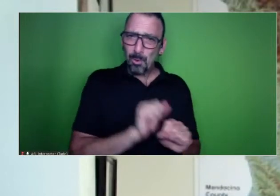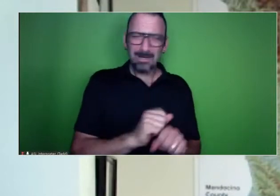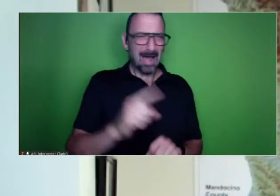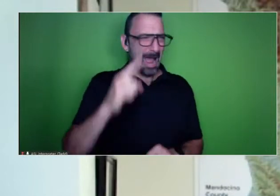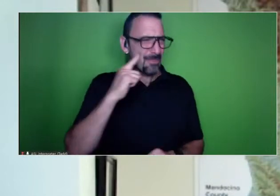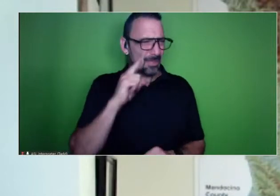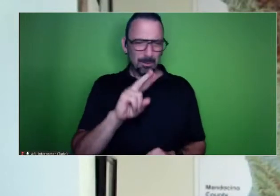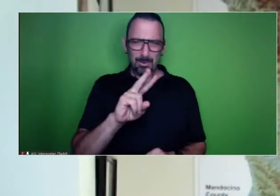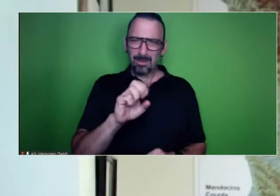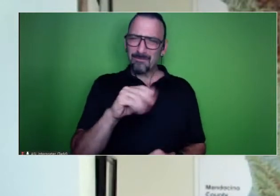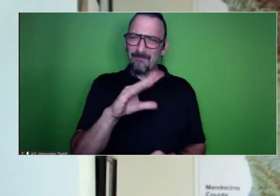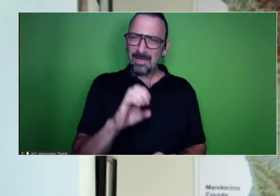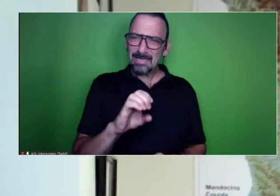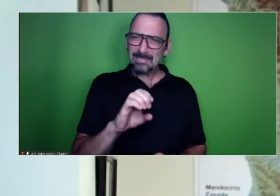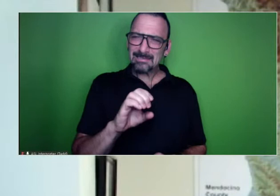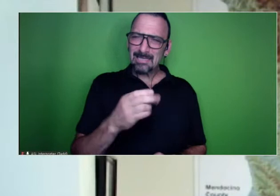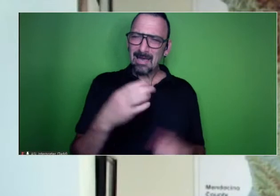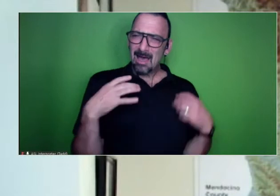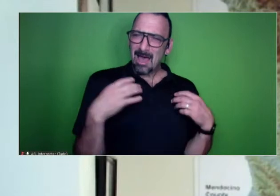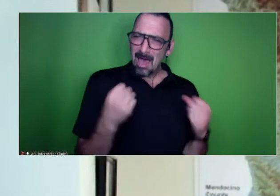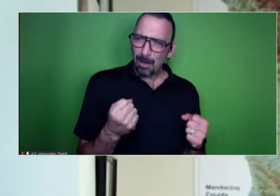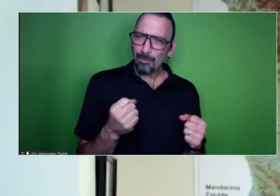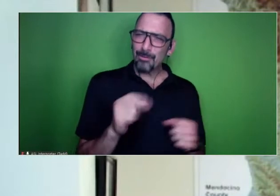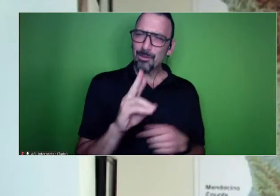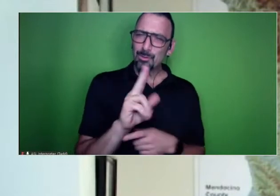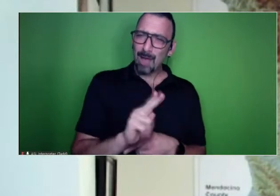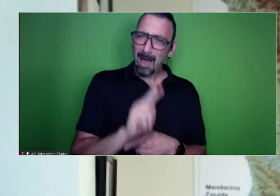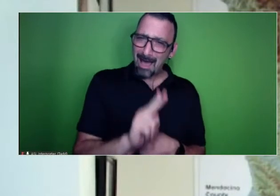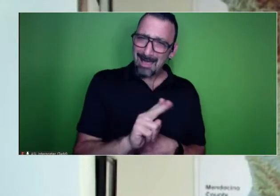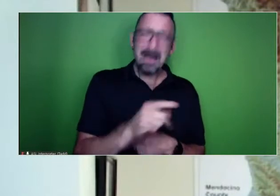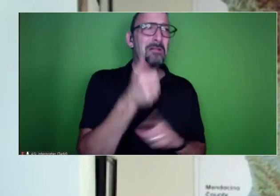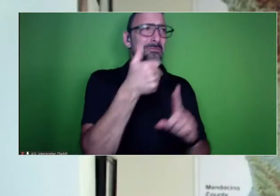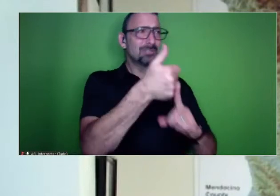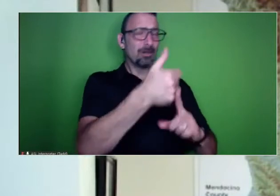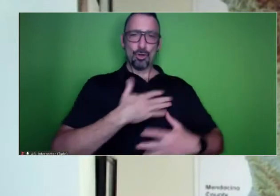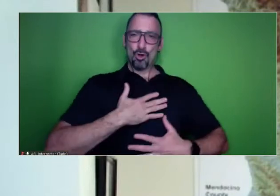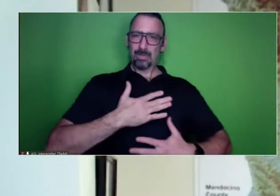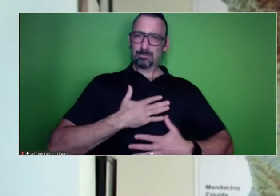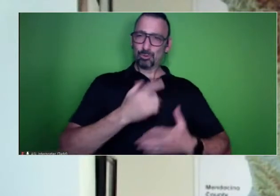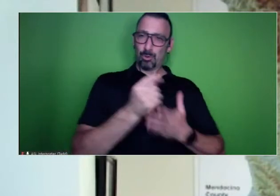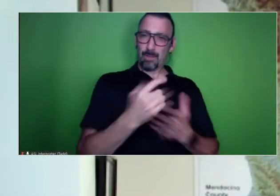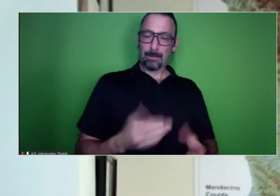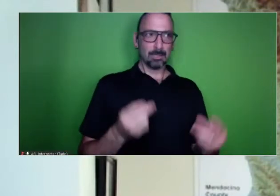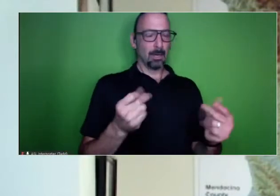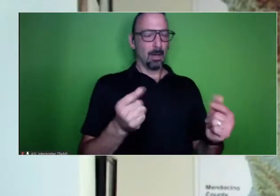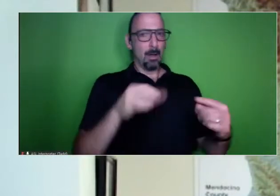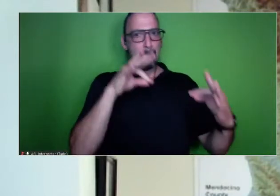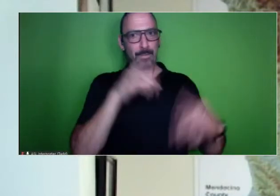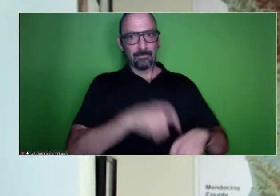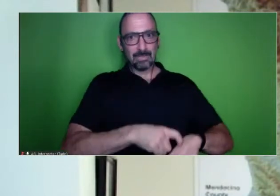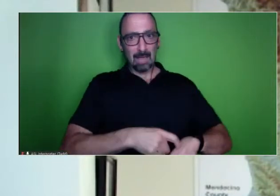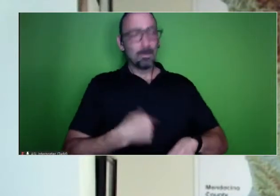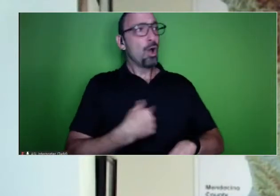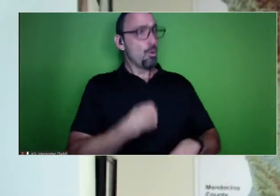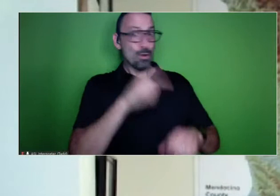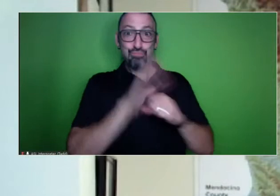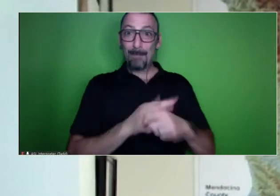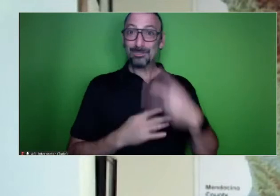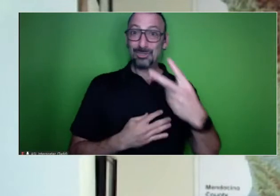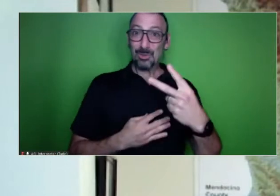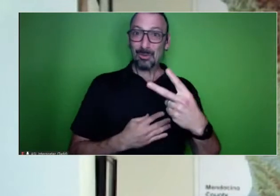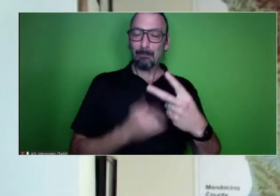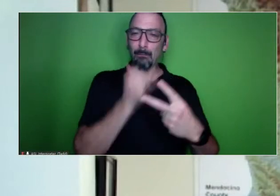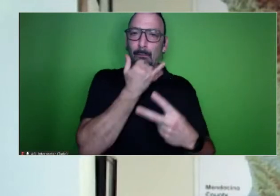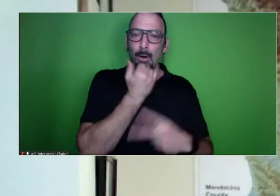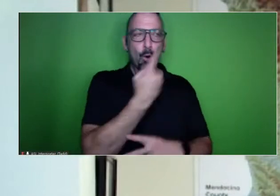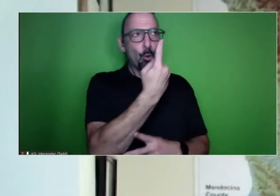Ukiah Valley, from who are respiratory therapists in the nick of time. It was we were promised 2 and got 1, and